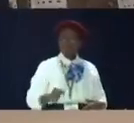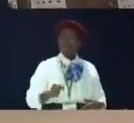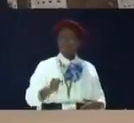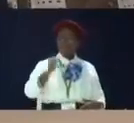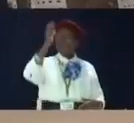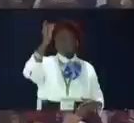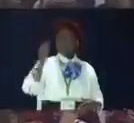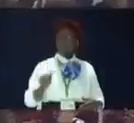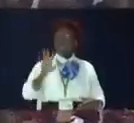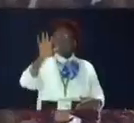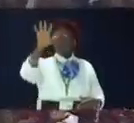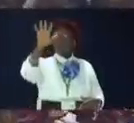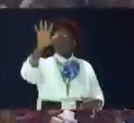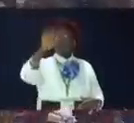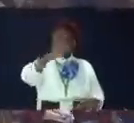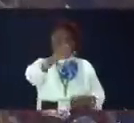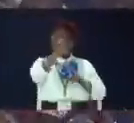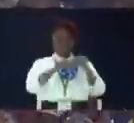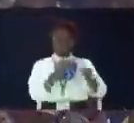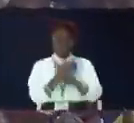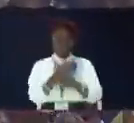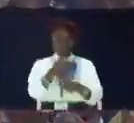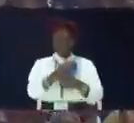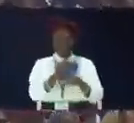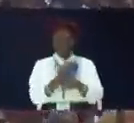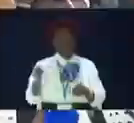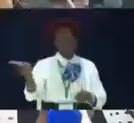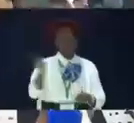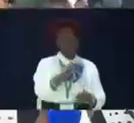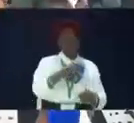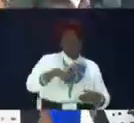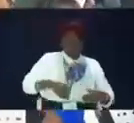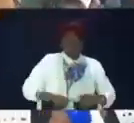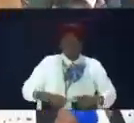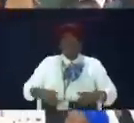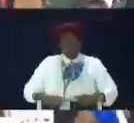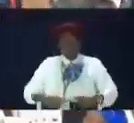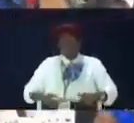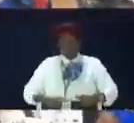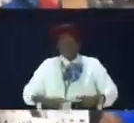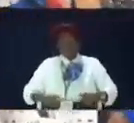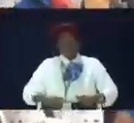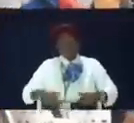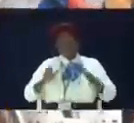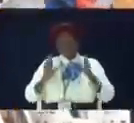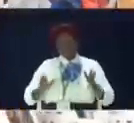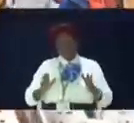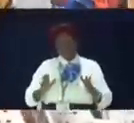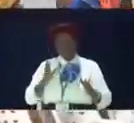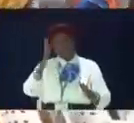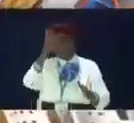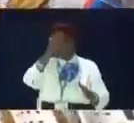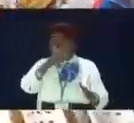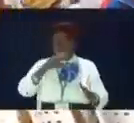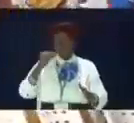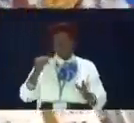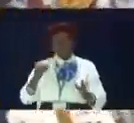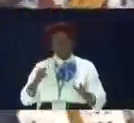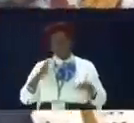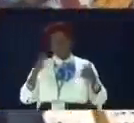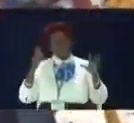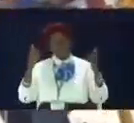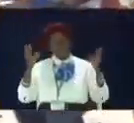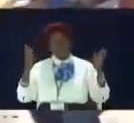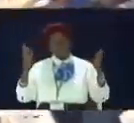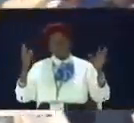Amen. Daddy so we pe o